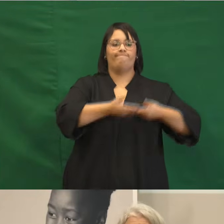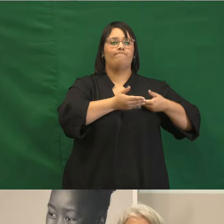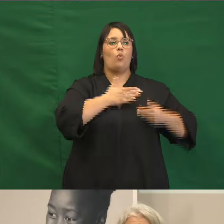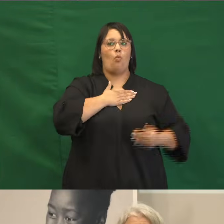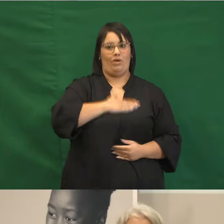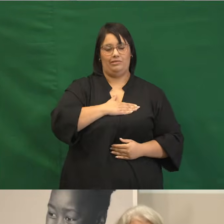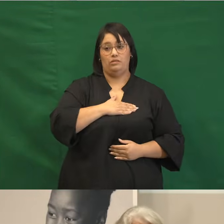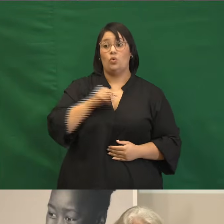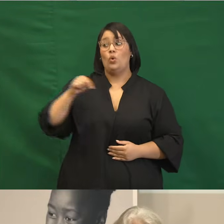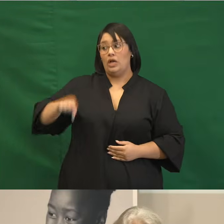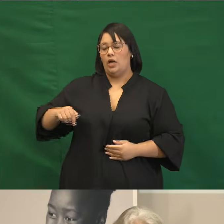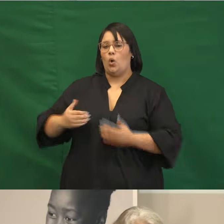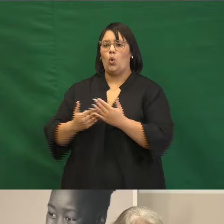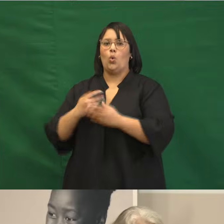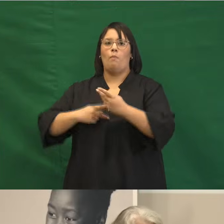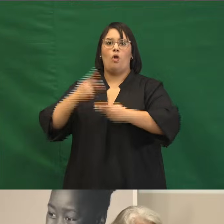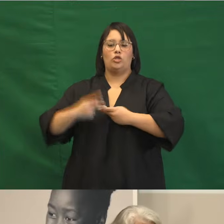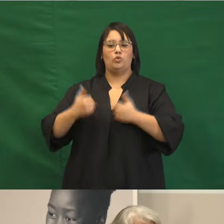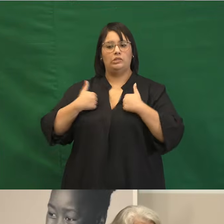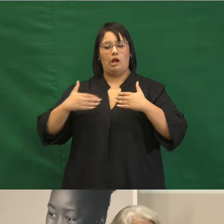is a start in this direction.